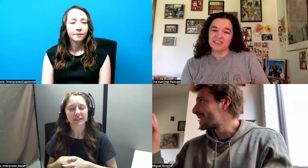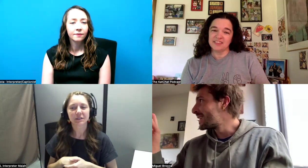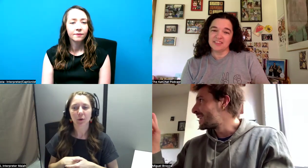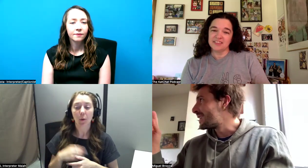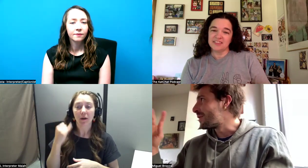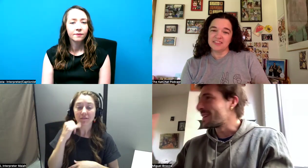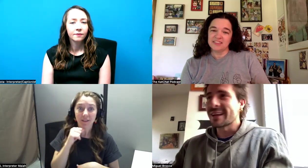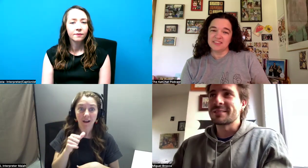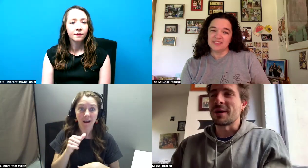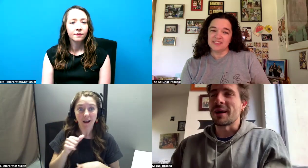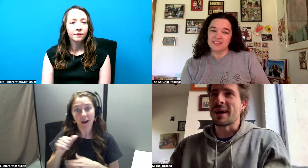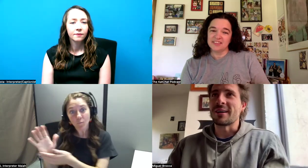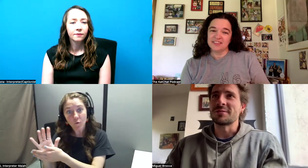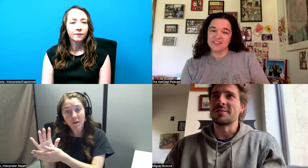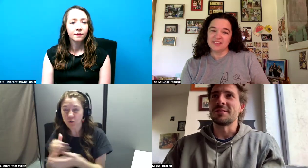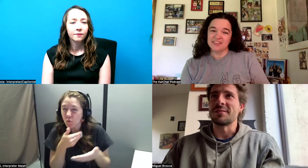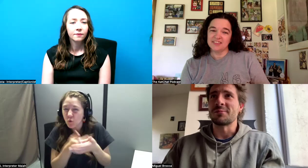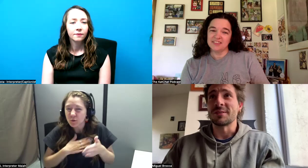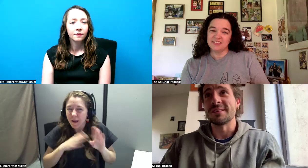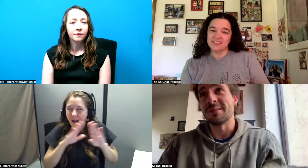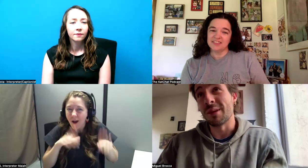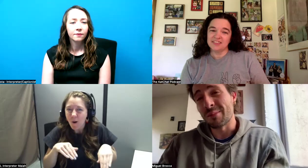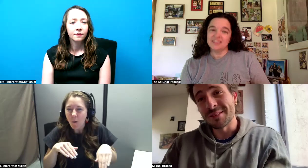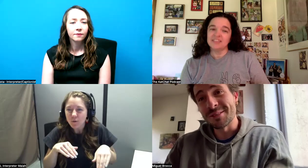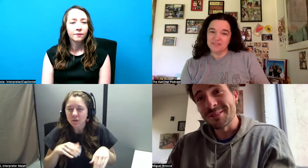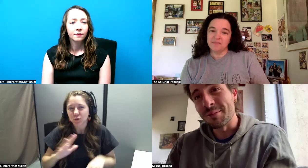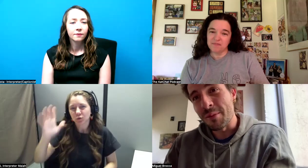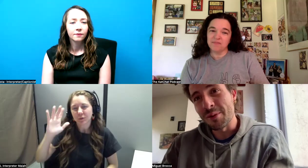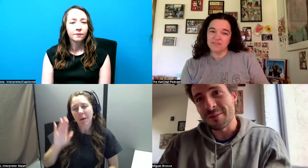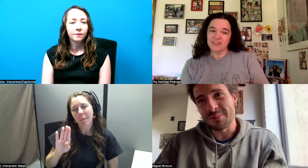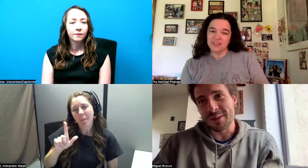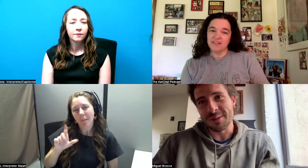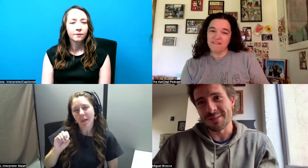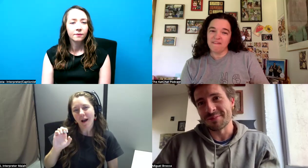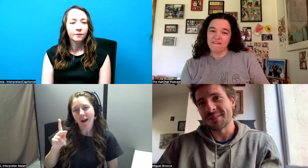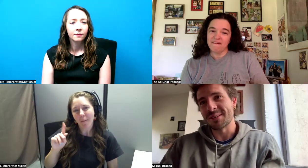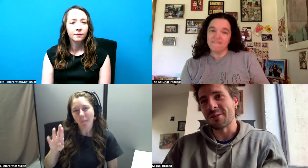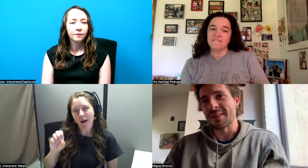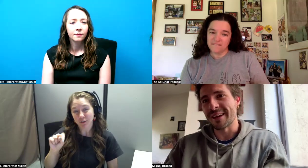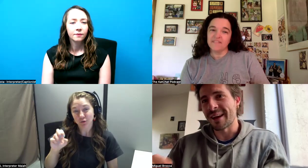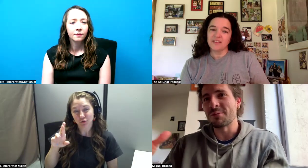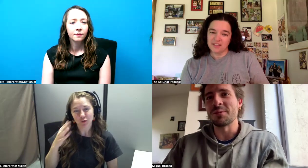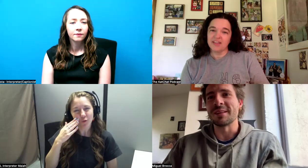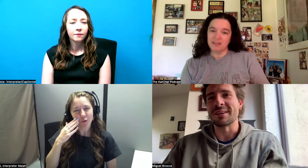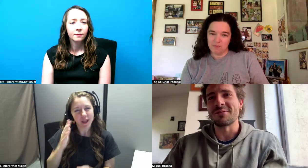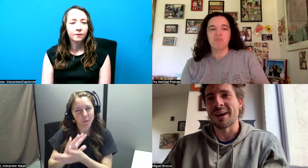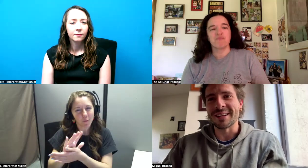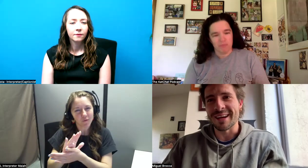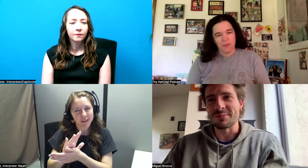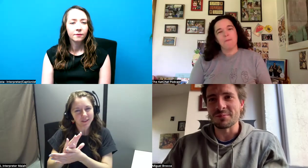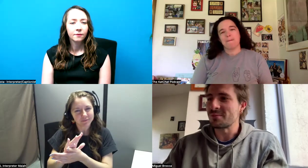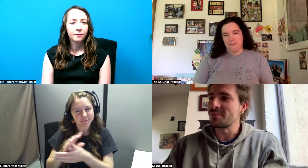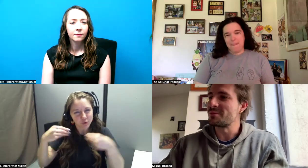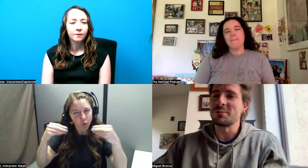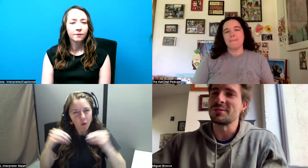like right next to my house there was a Blockbuster. You remember Blockbuster? So like that would be like Friday